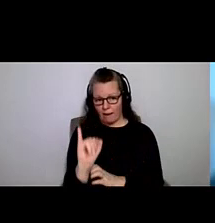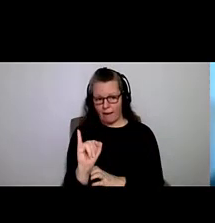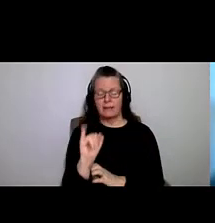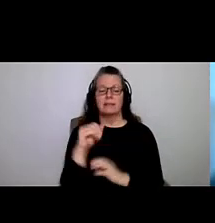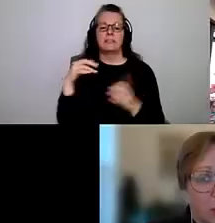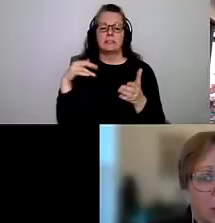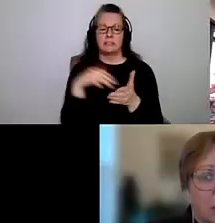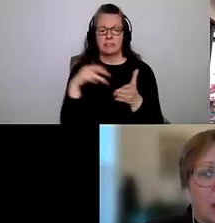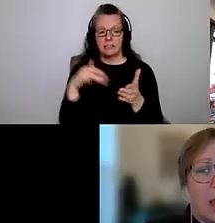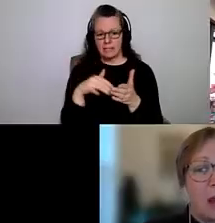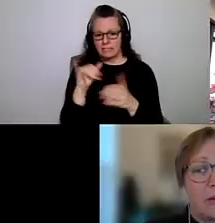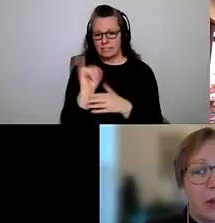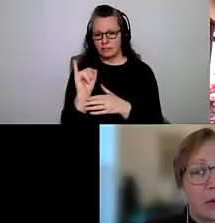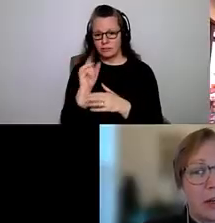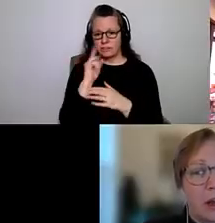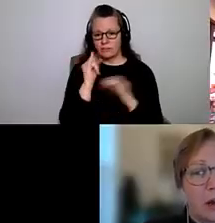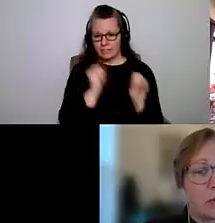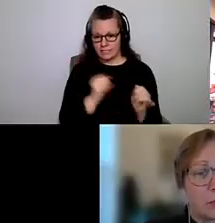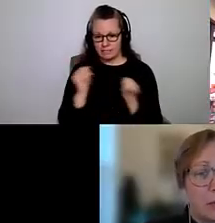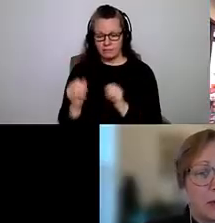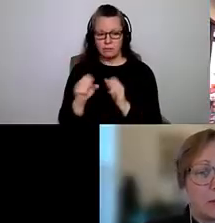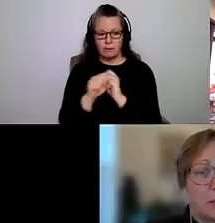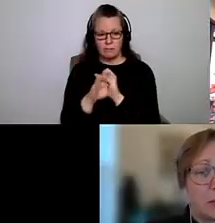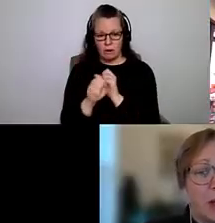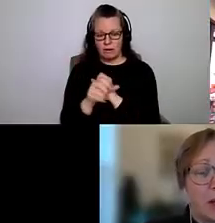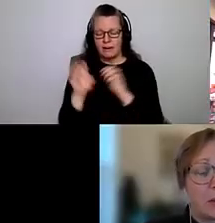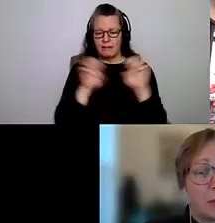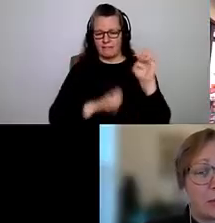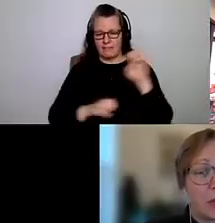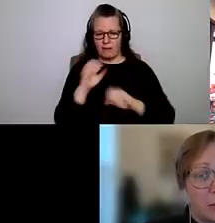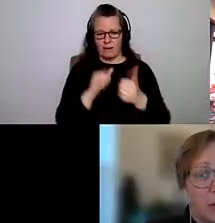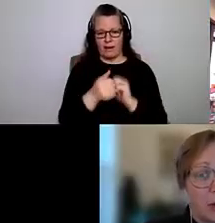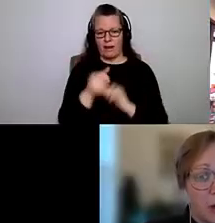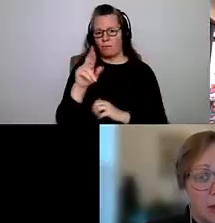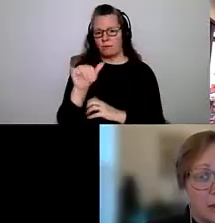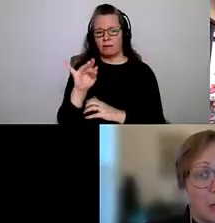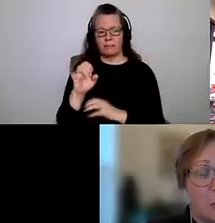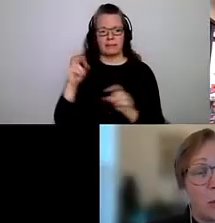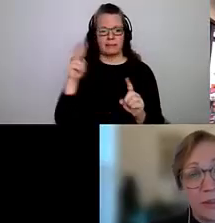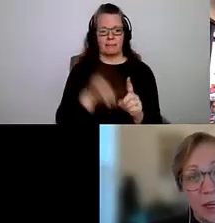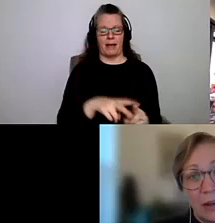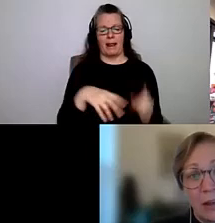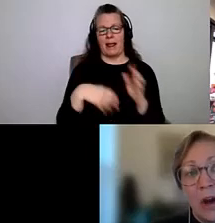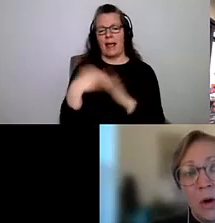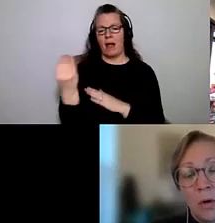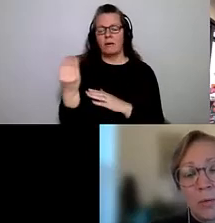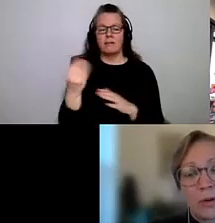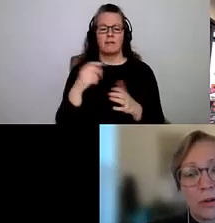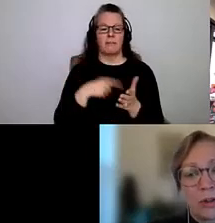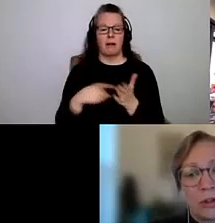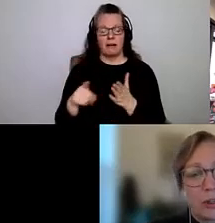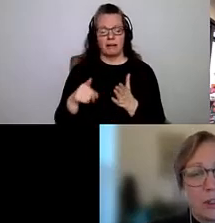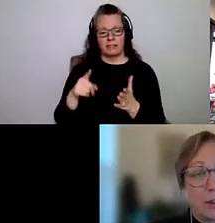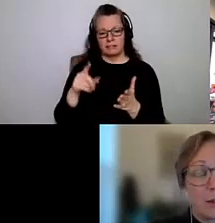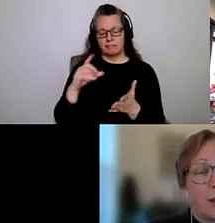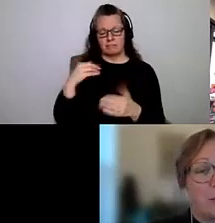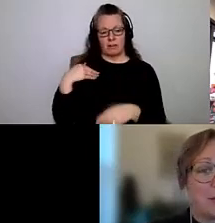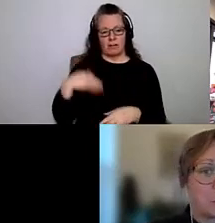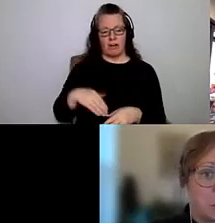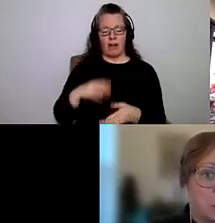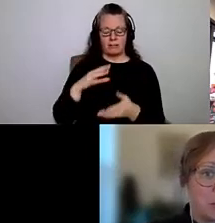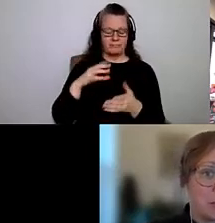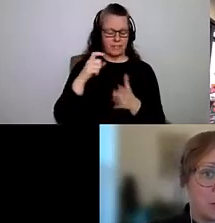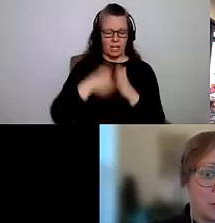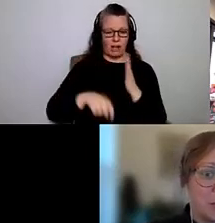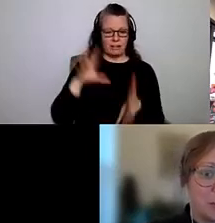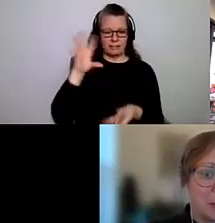in the individual market and evaluating how those rebates may be applied to reduce out-of-pocket costs at point of sale or in prescription drug tiers. And